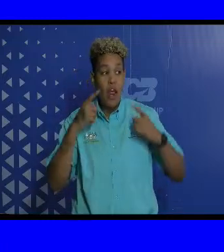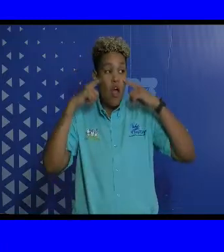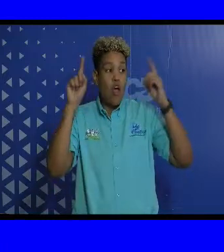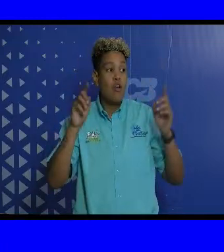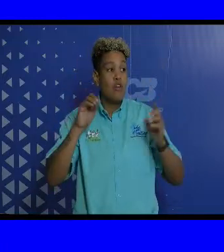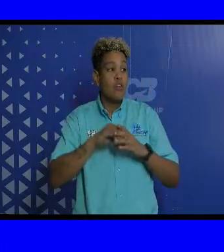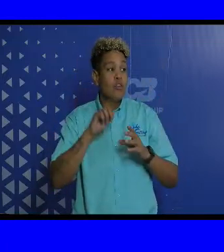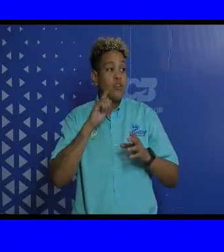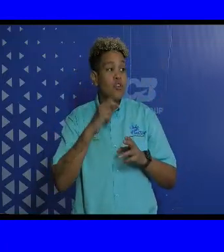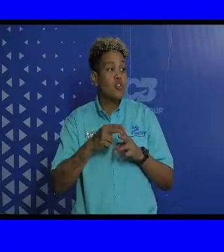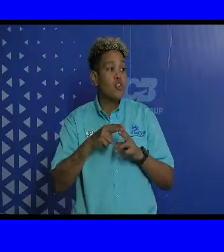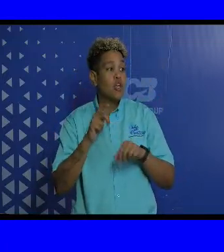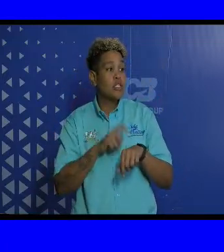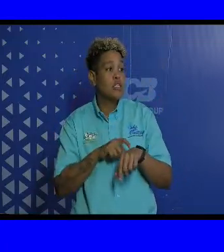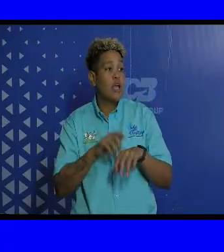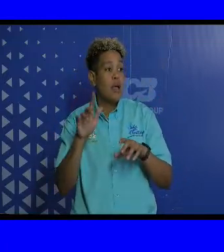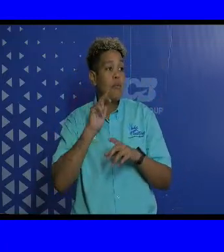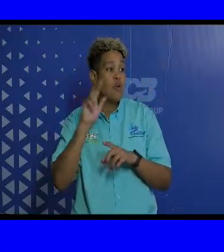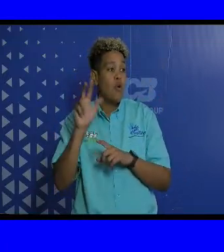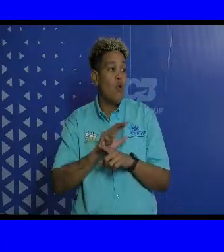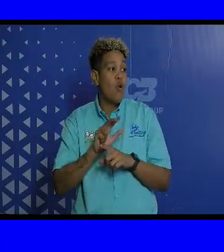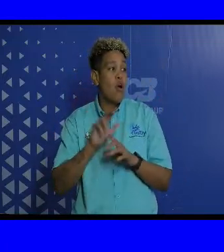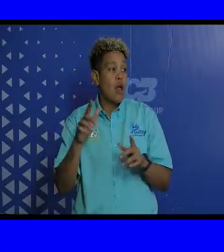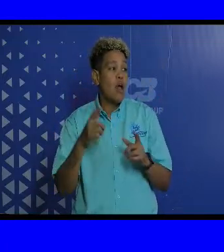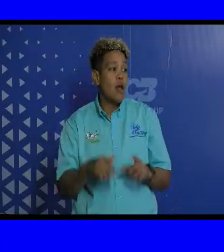in a relatively short period of time of a quarter.